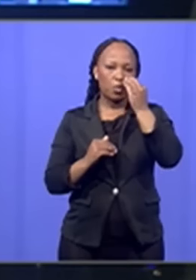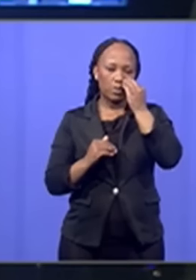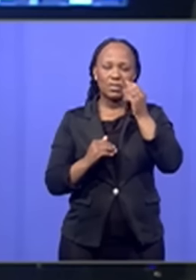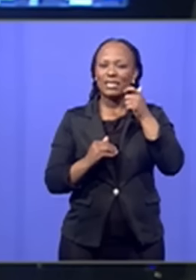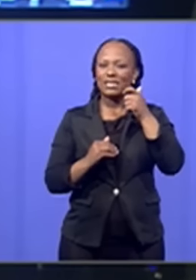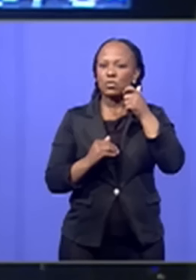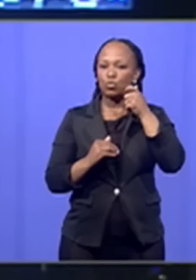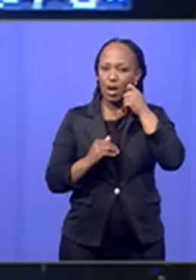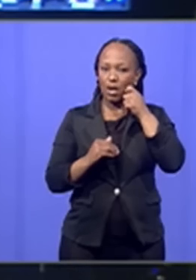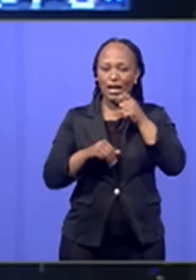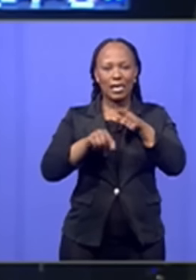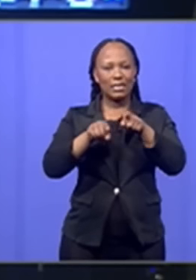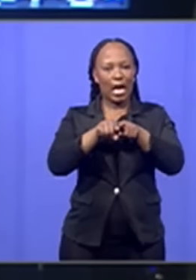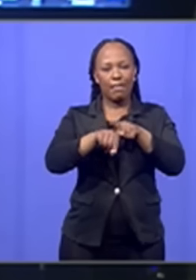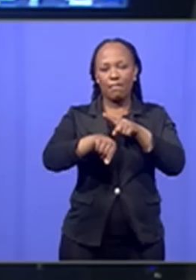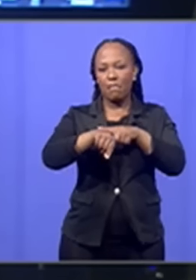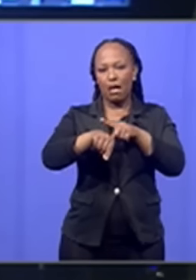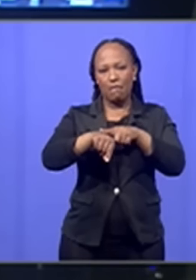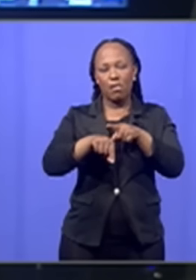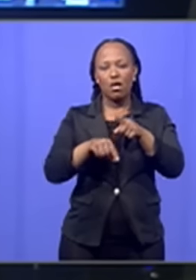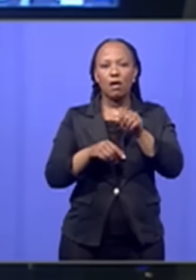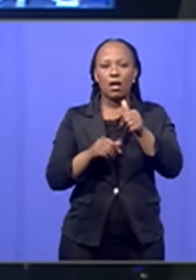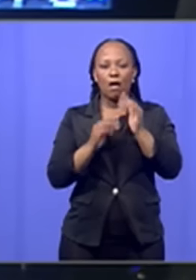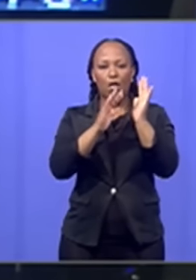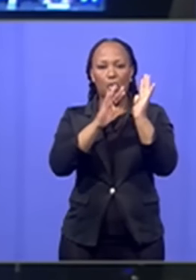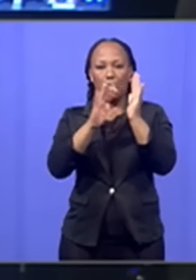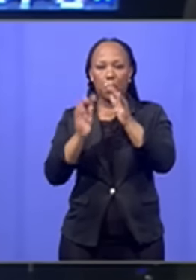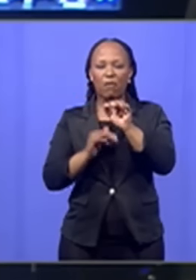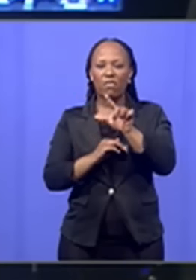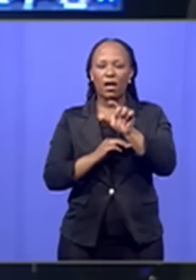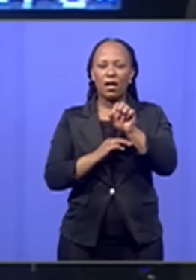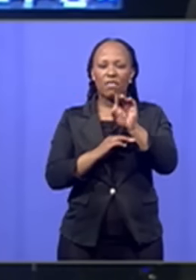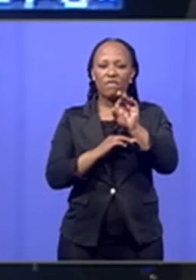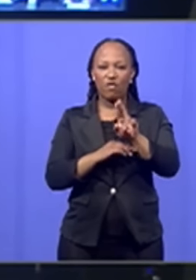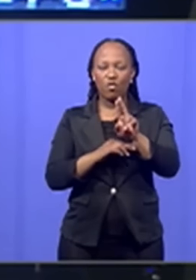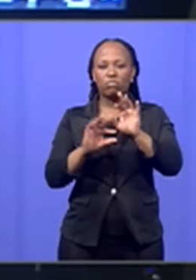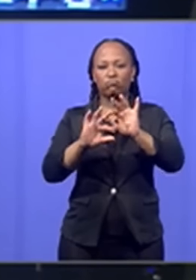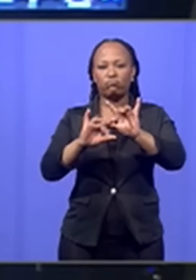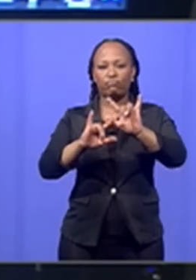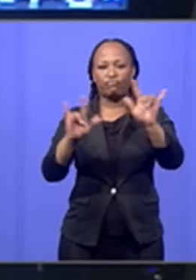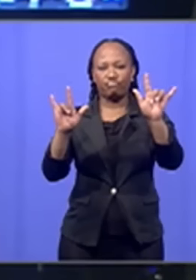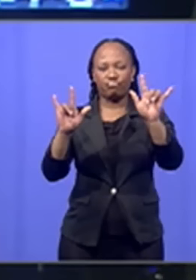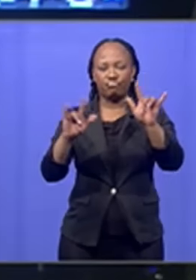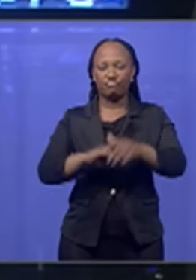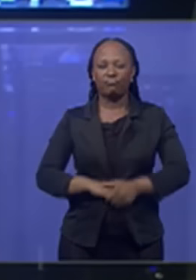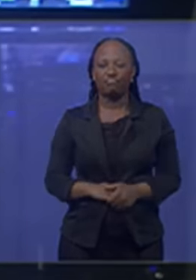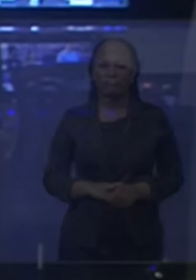Setswana hosane ka yona nako ena bulepi bja latela ka lefumutaung ke o taba